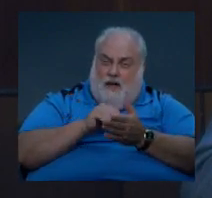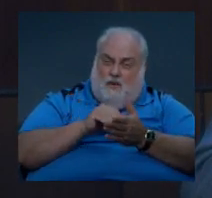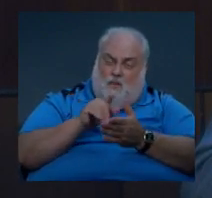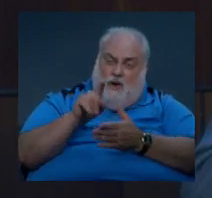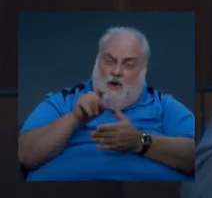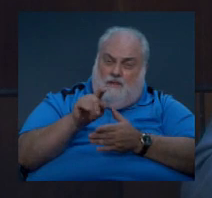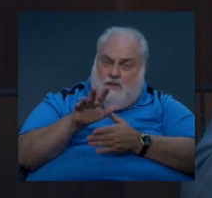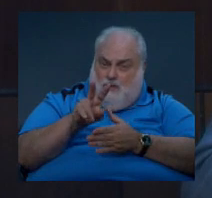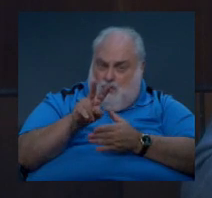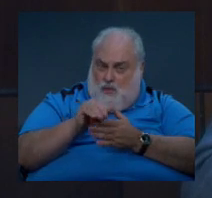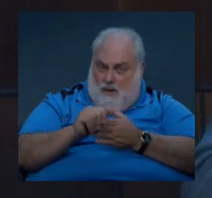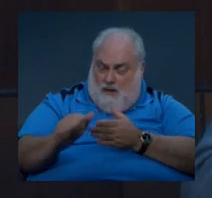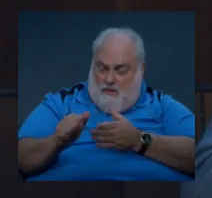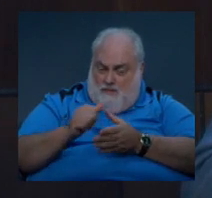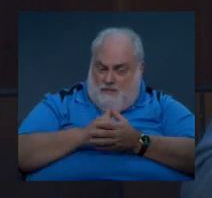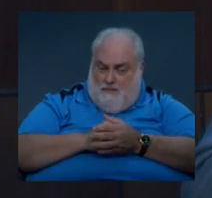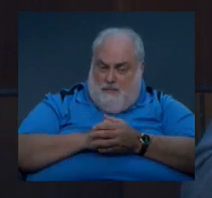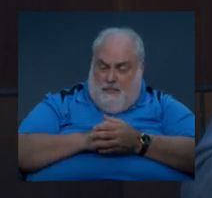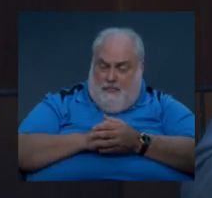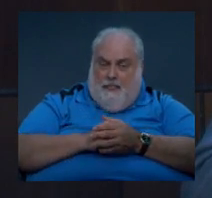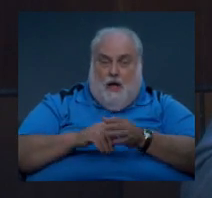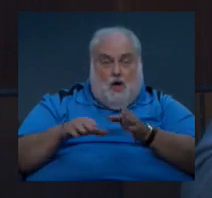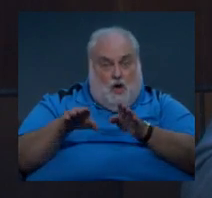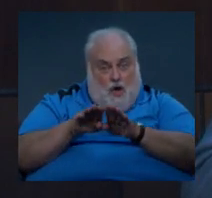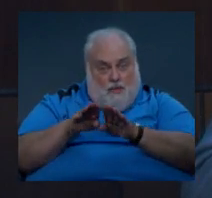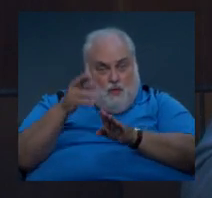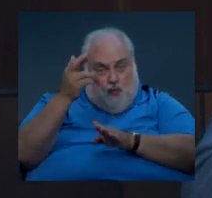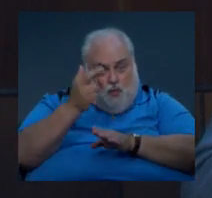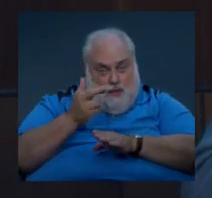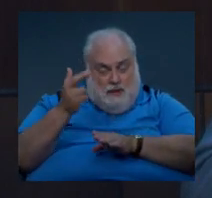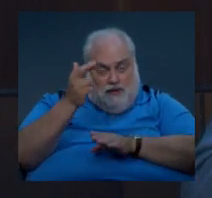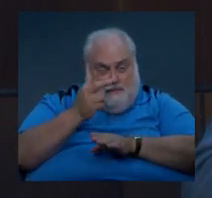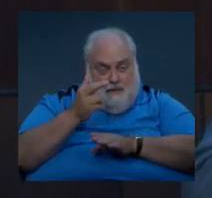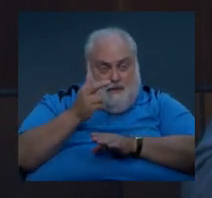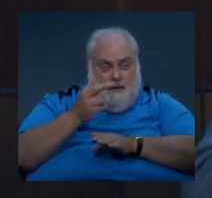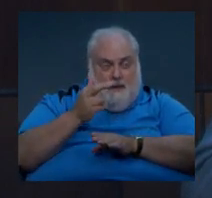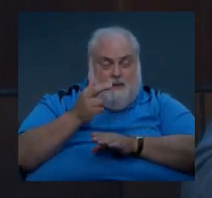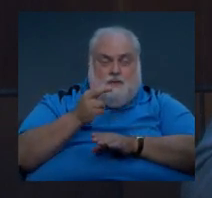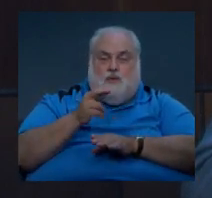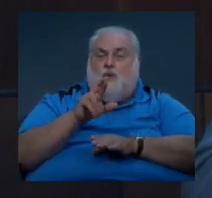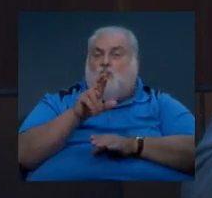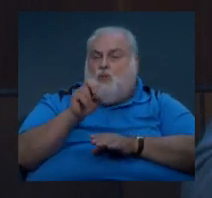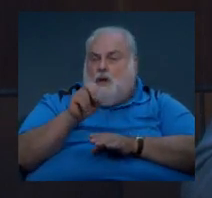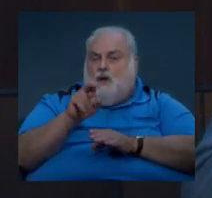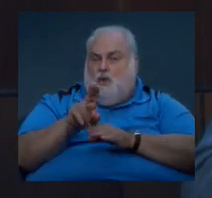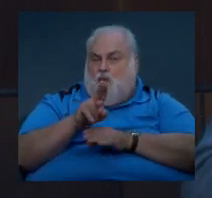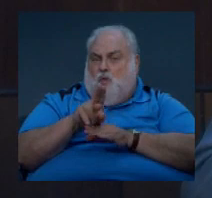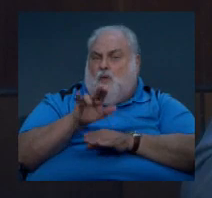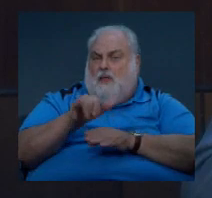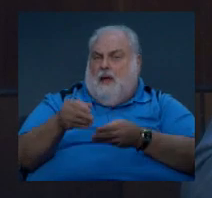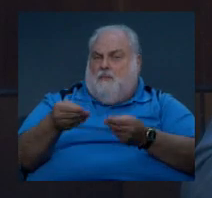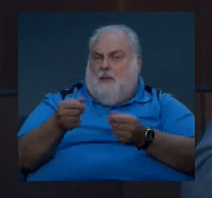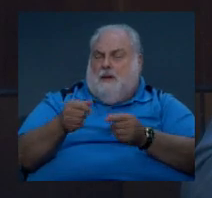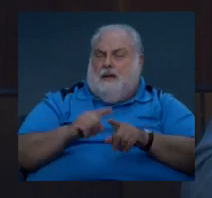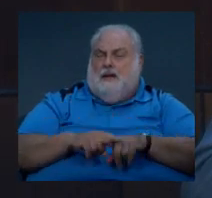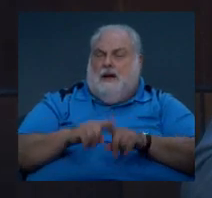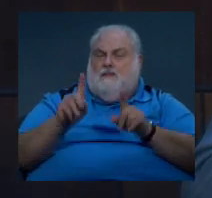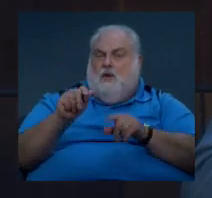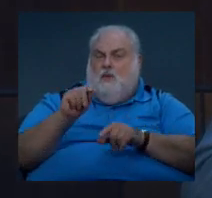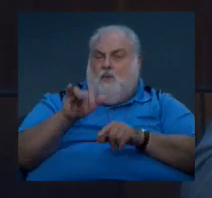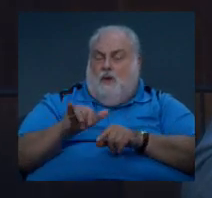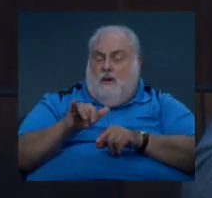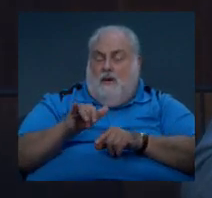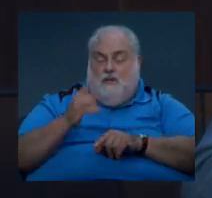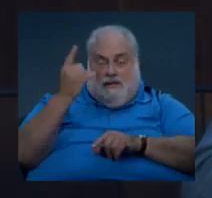$294,152. And closing, as we talk about, the reason the term is closing is truly repurposing from that standpoint. If we do take